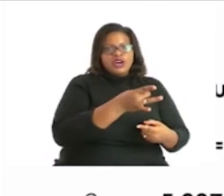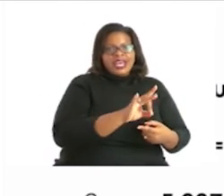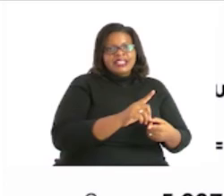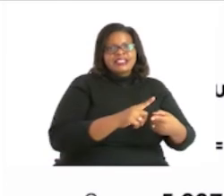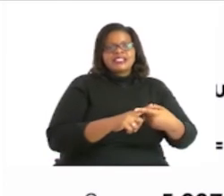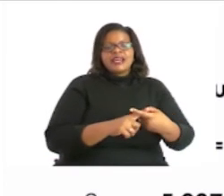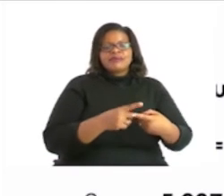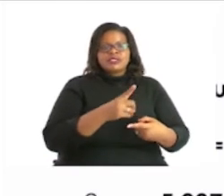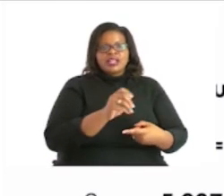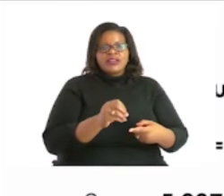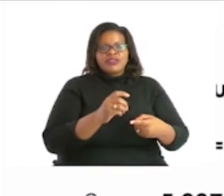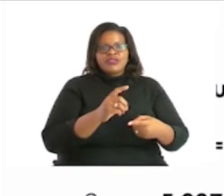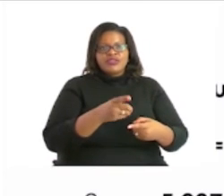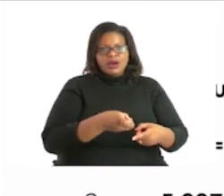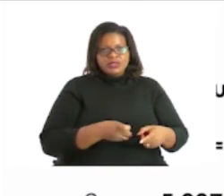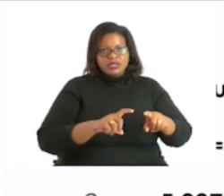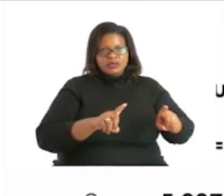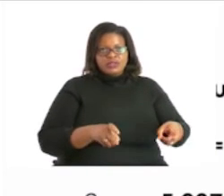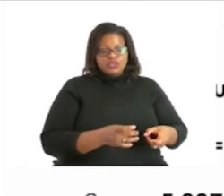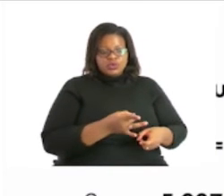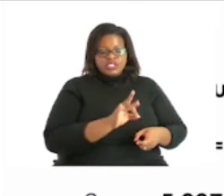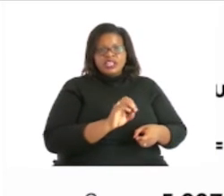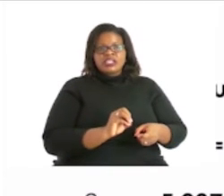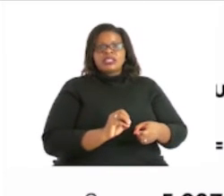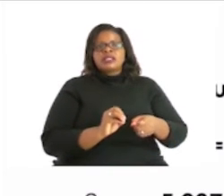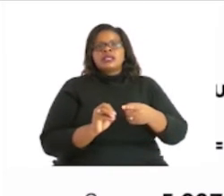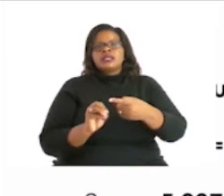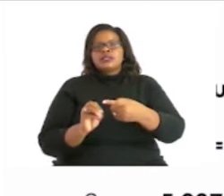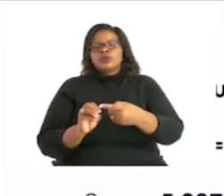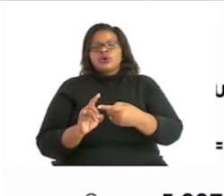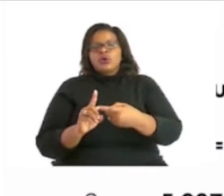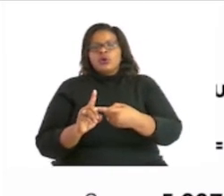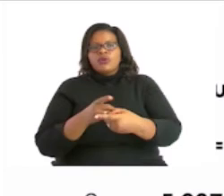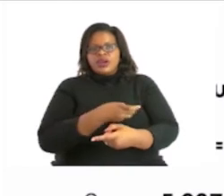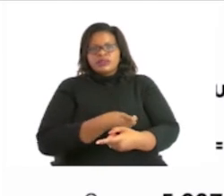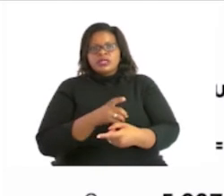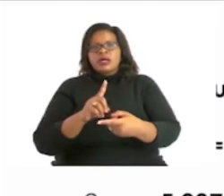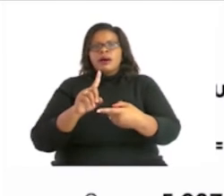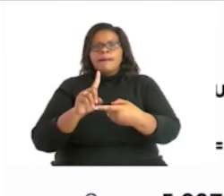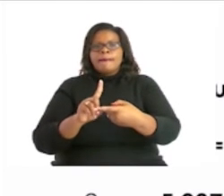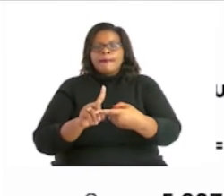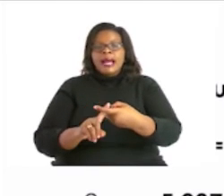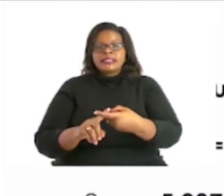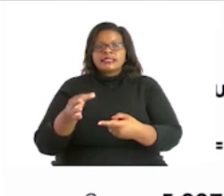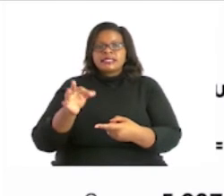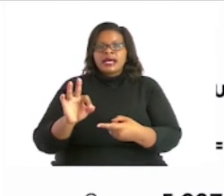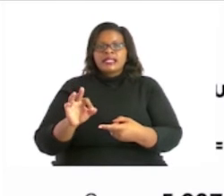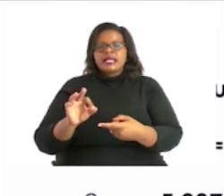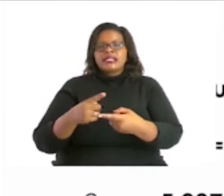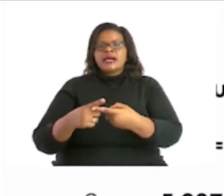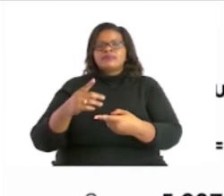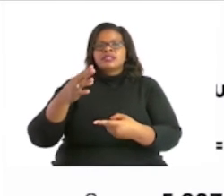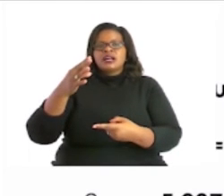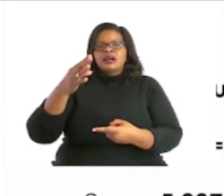times 10,000, which is equal to 80,000 plus 9 times 1,000, which is equal